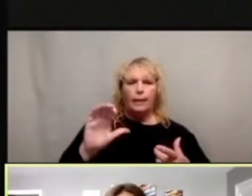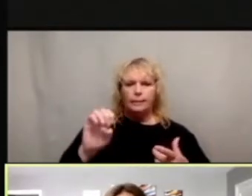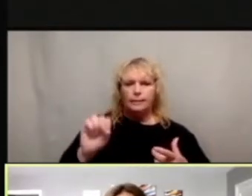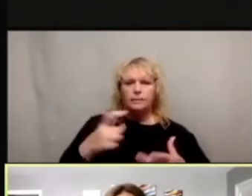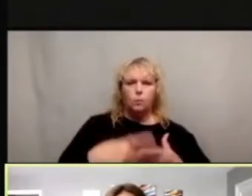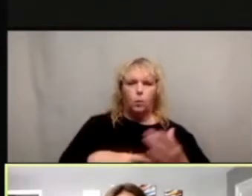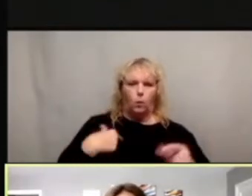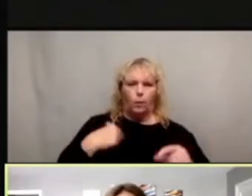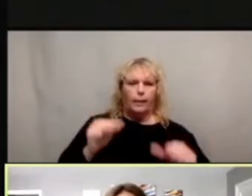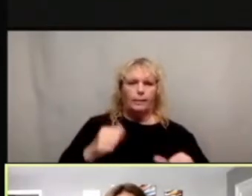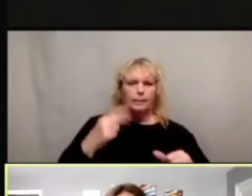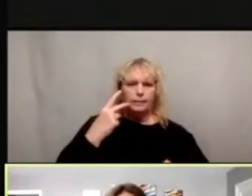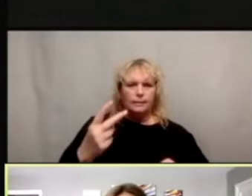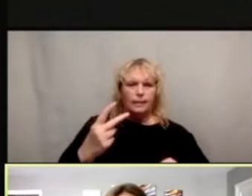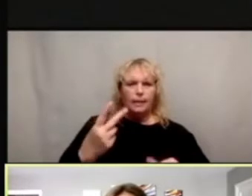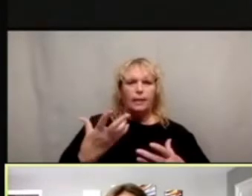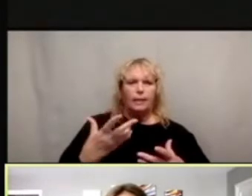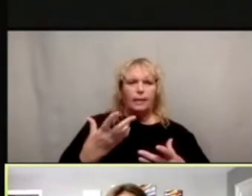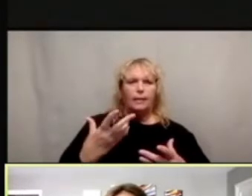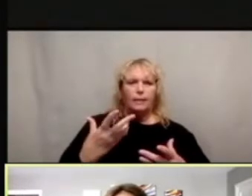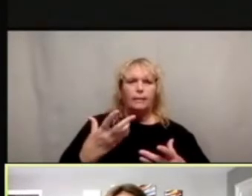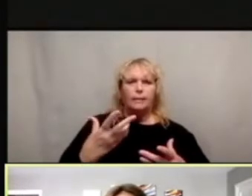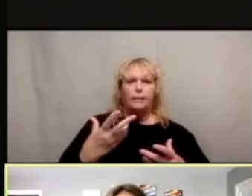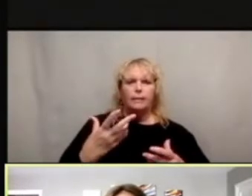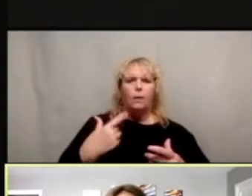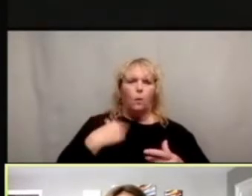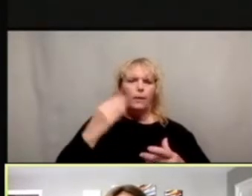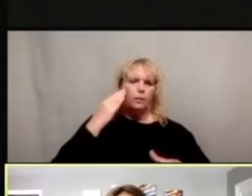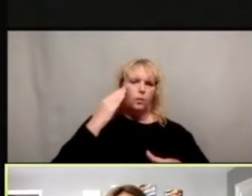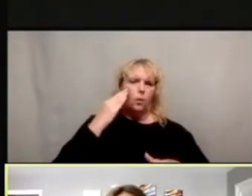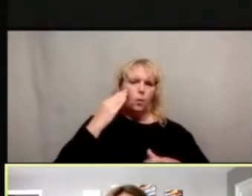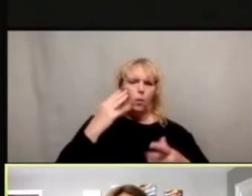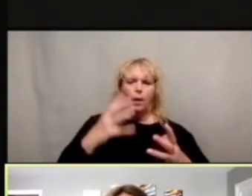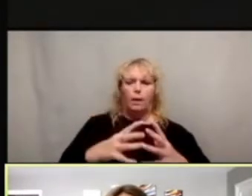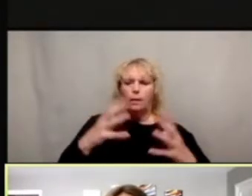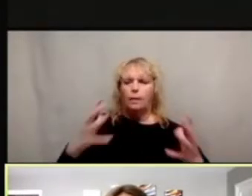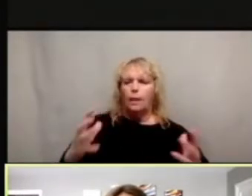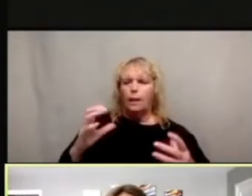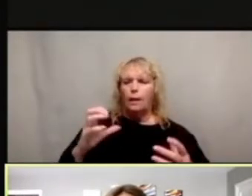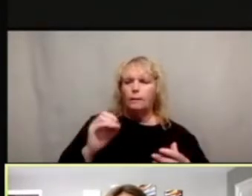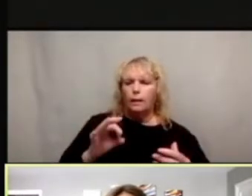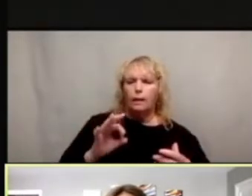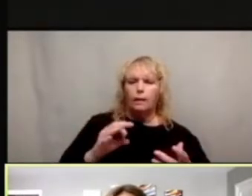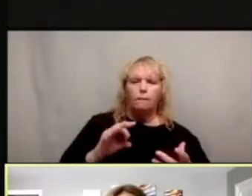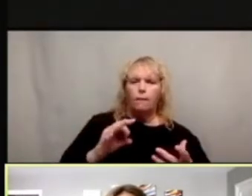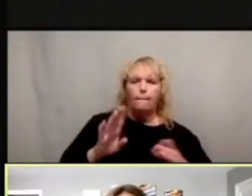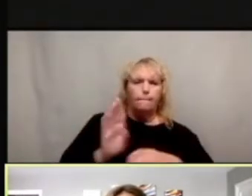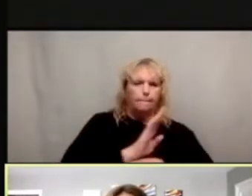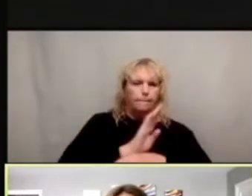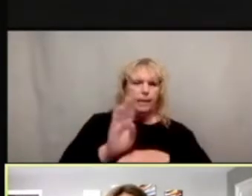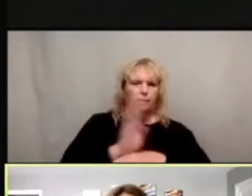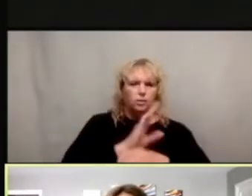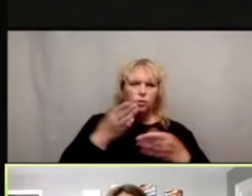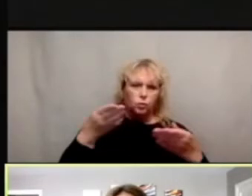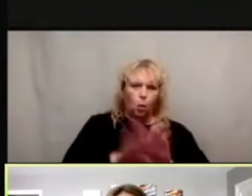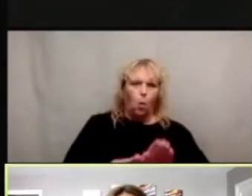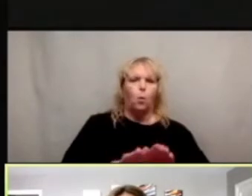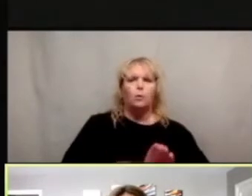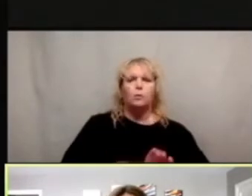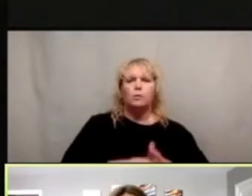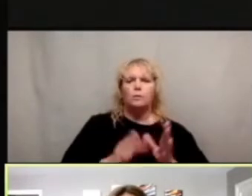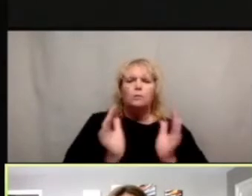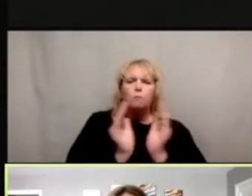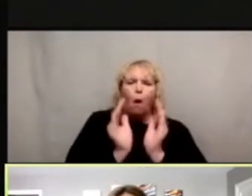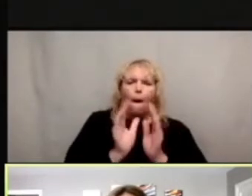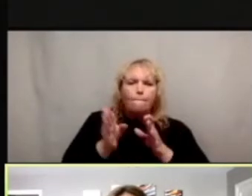see in terms of the fruits of the tree, right? So we know that a lot of businesses have closed, including small businesses.